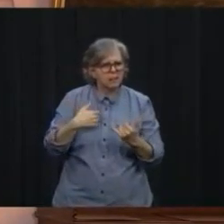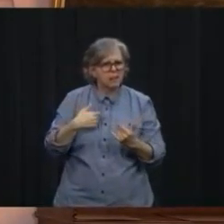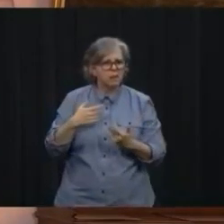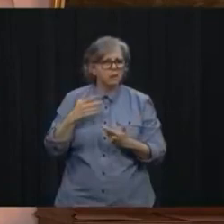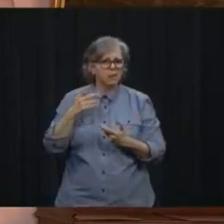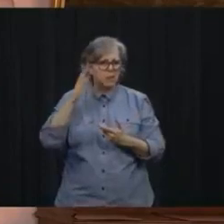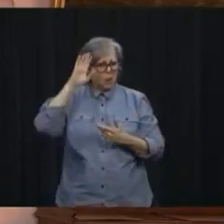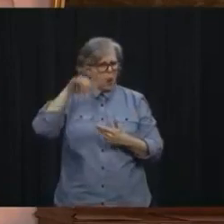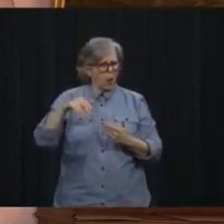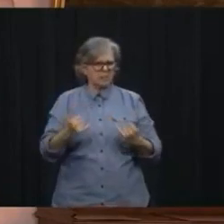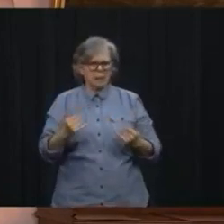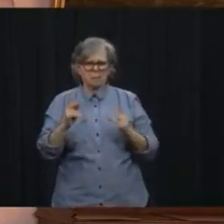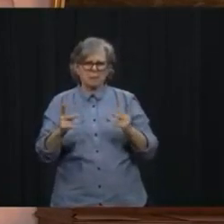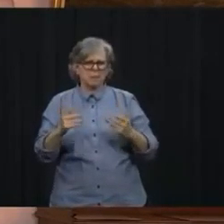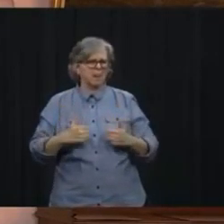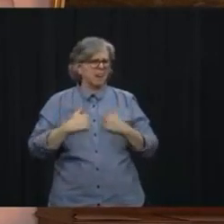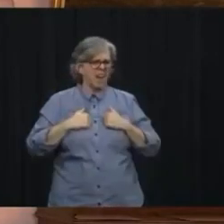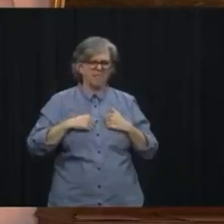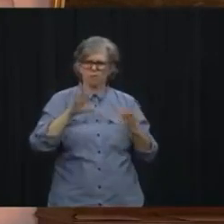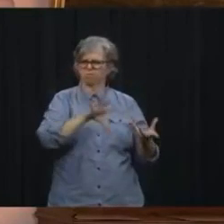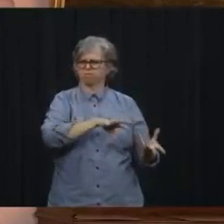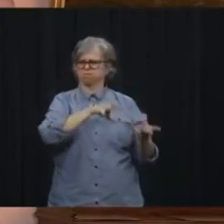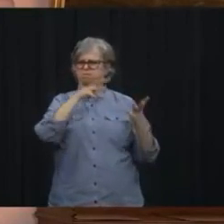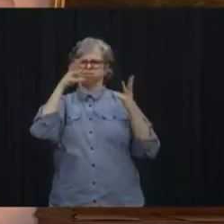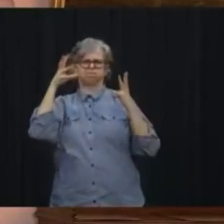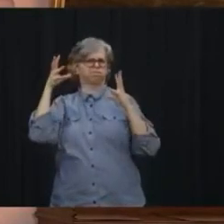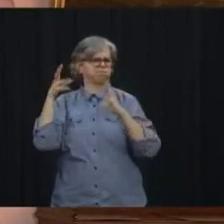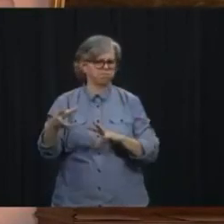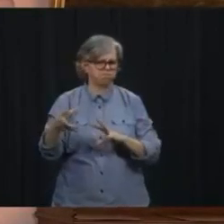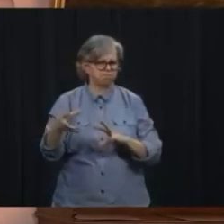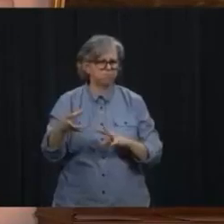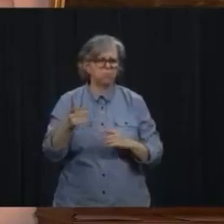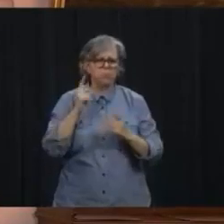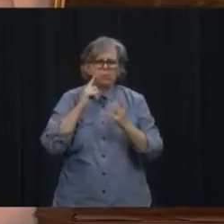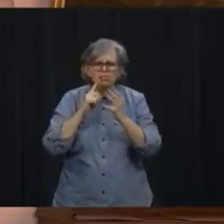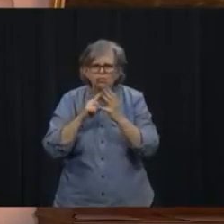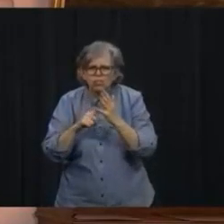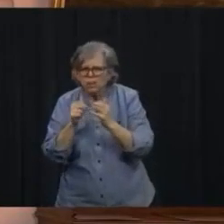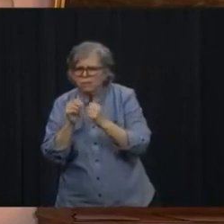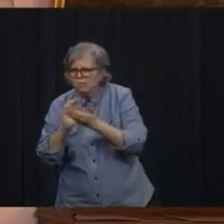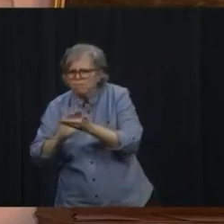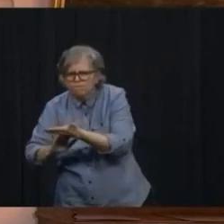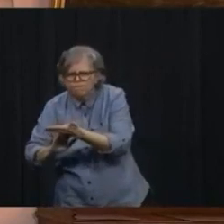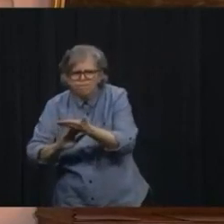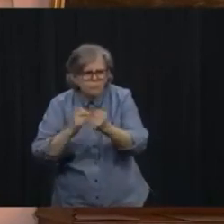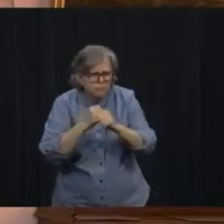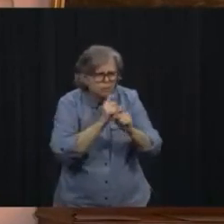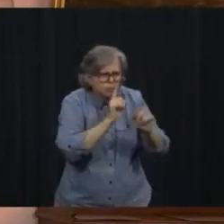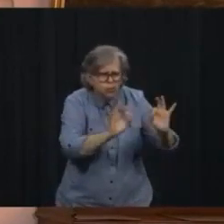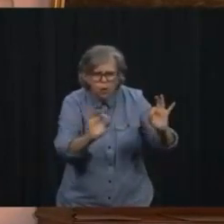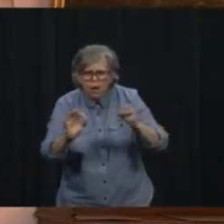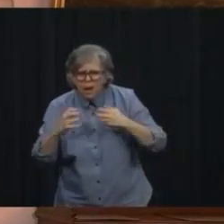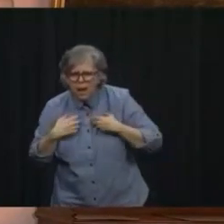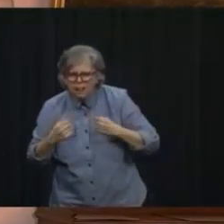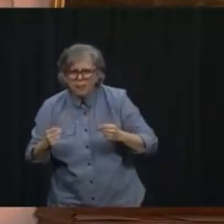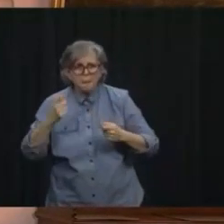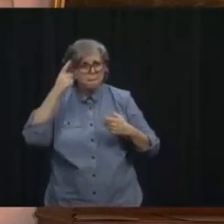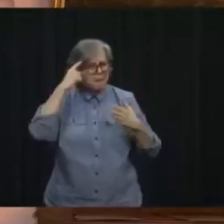to everybody under the sun about this, who is giving him counsel and advice and helping to make